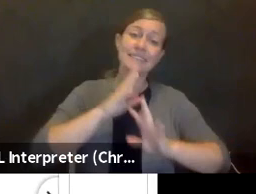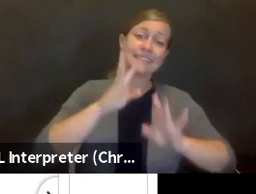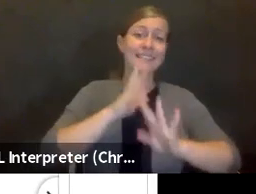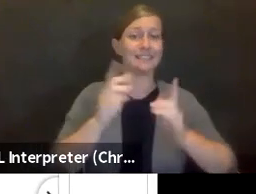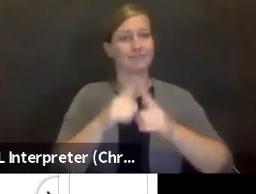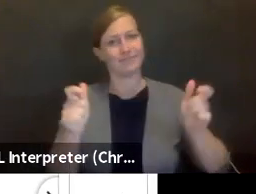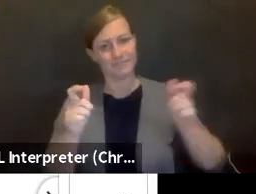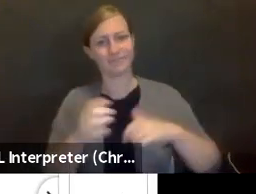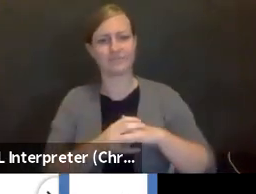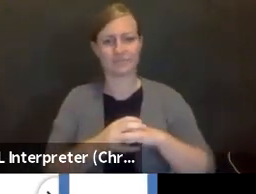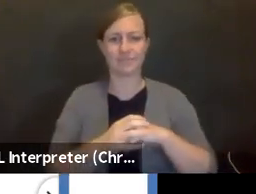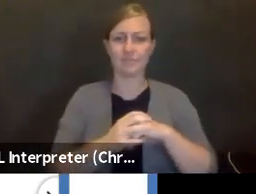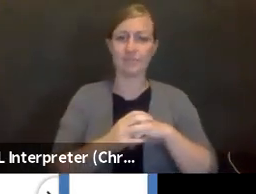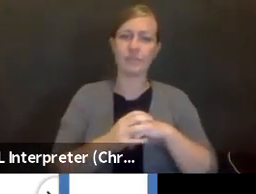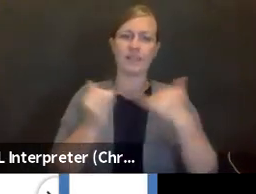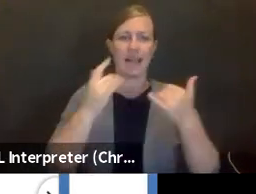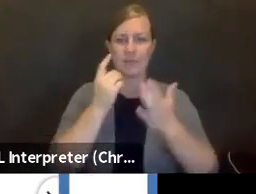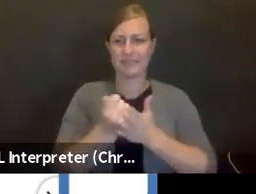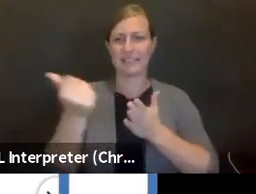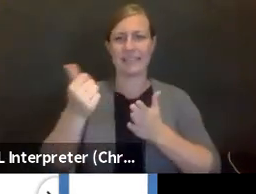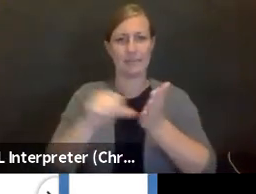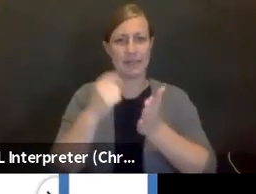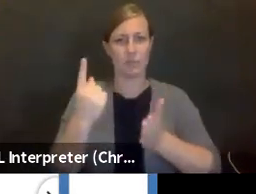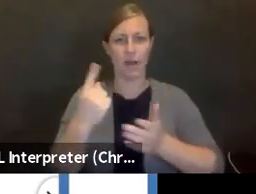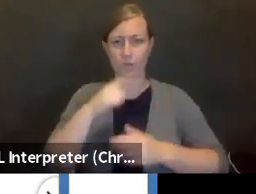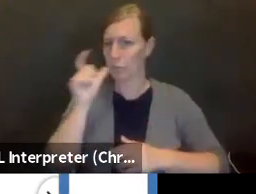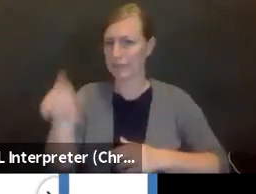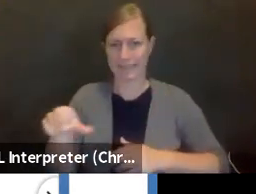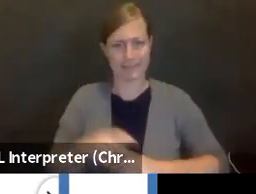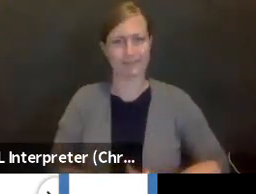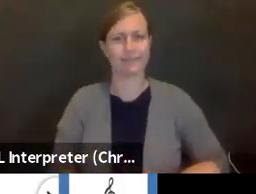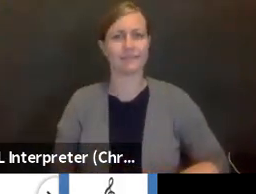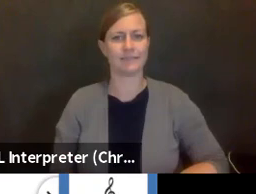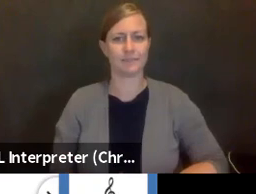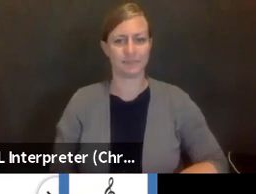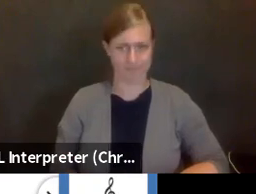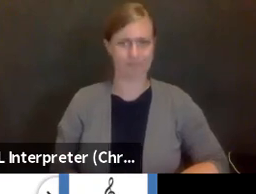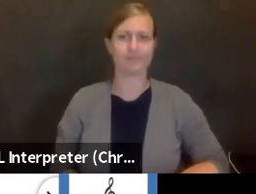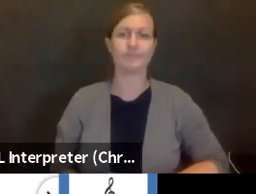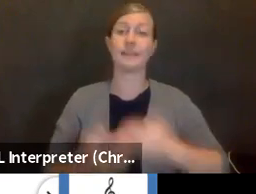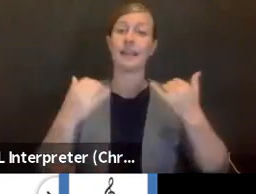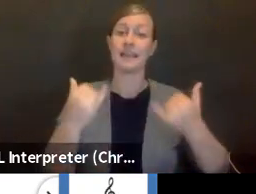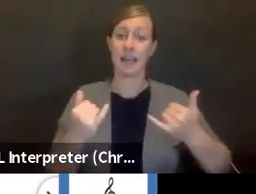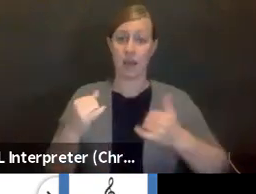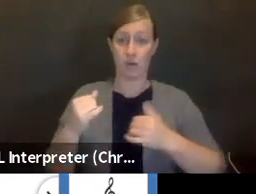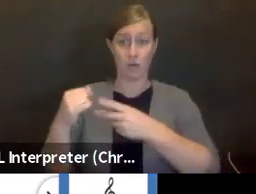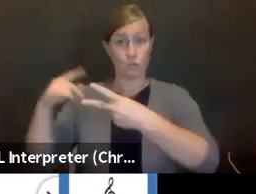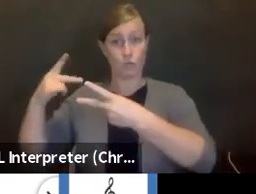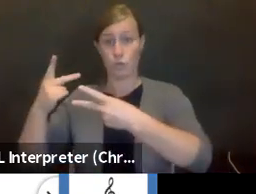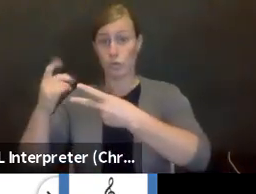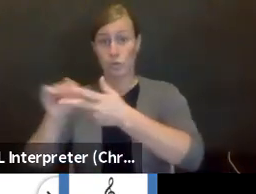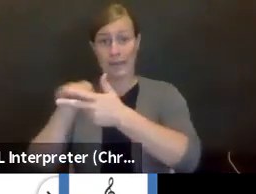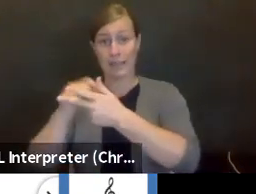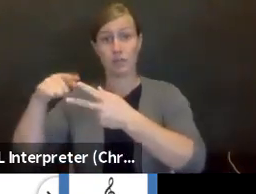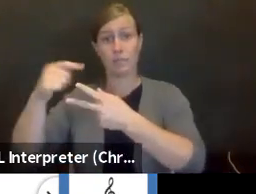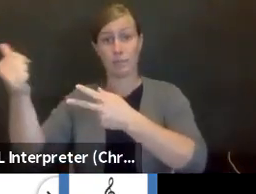things. So I'm going to delete my page 1 because I don't need it. There we go. Page is deleted. I have 1 to share.